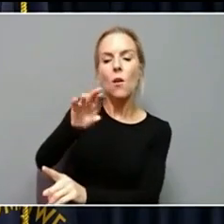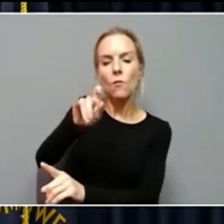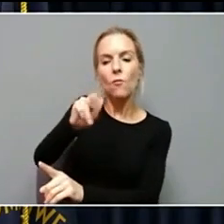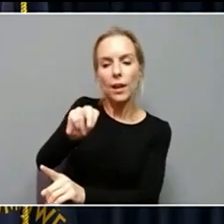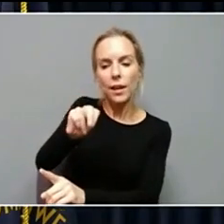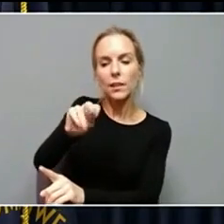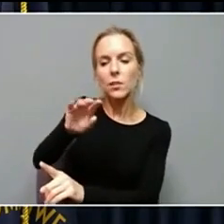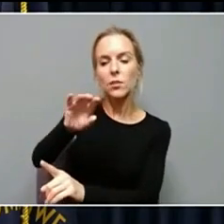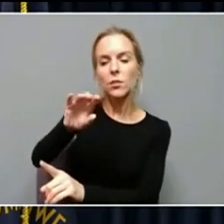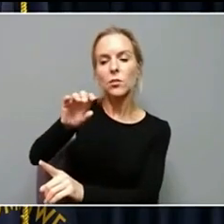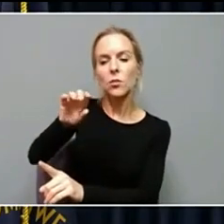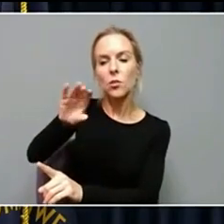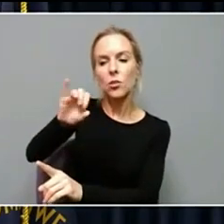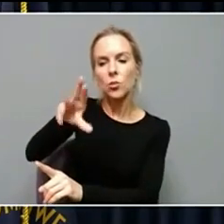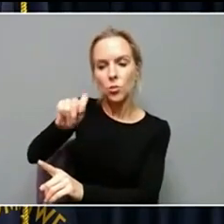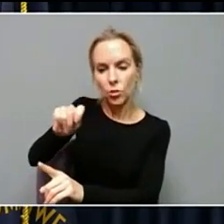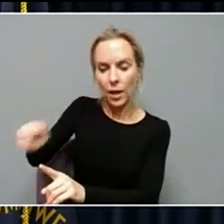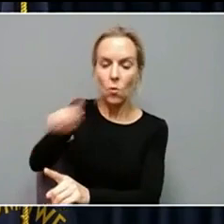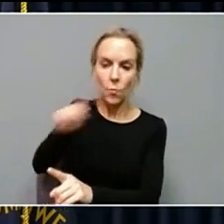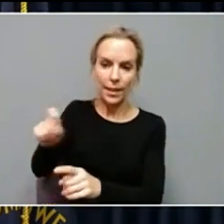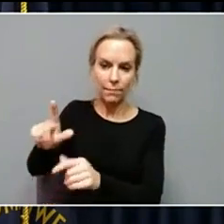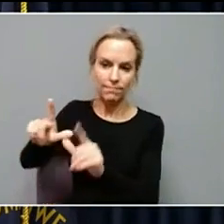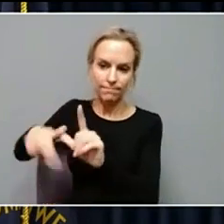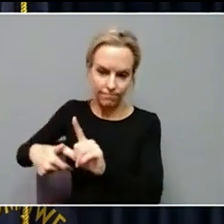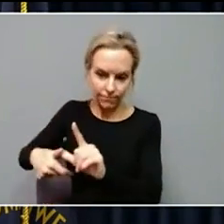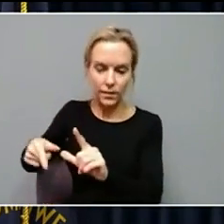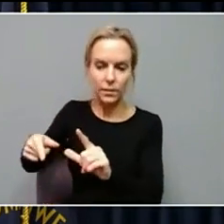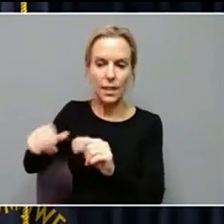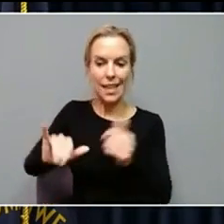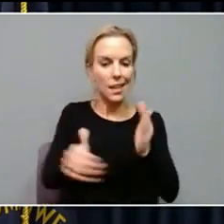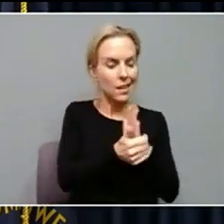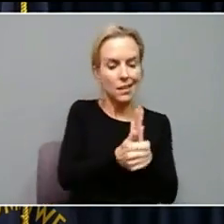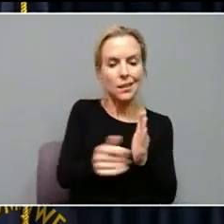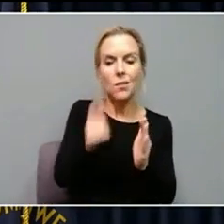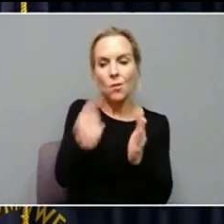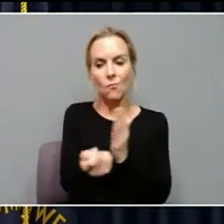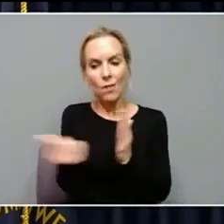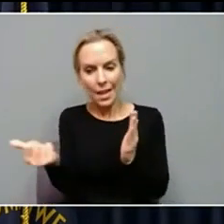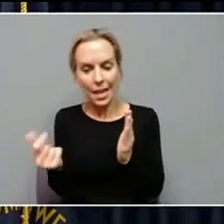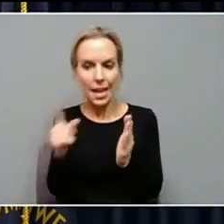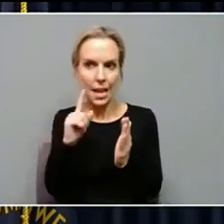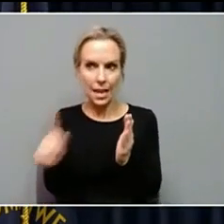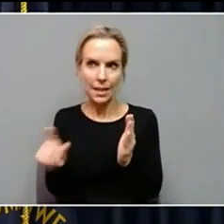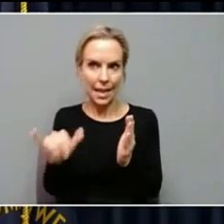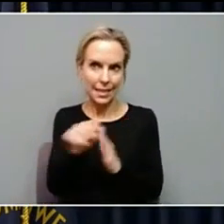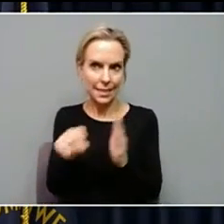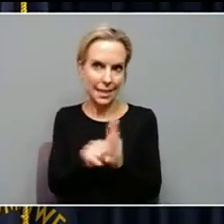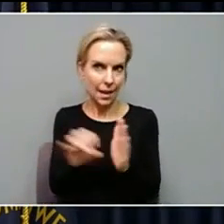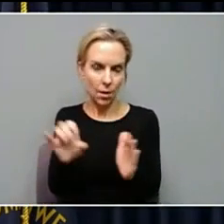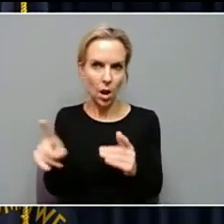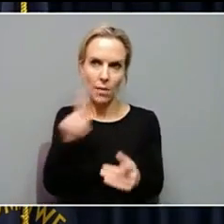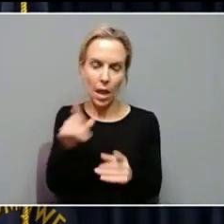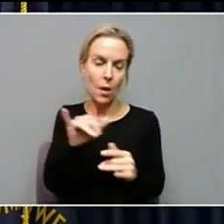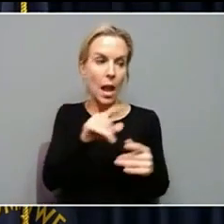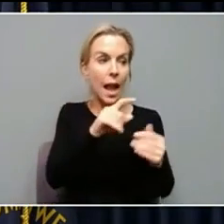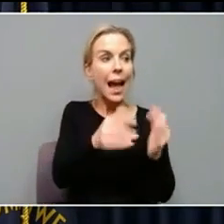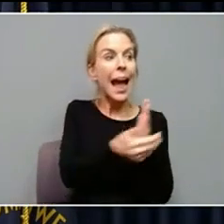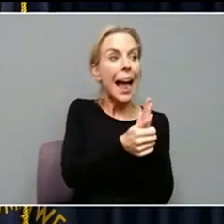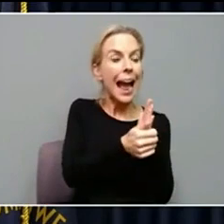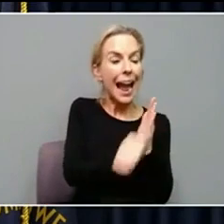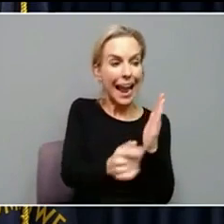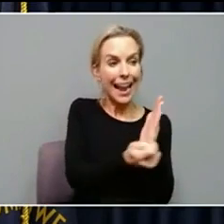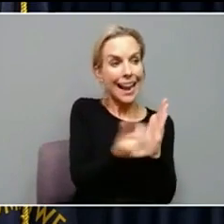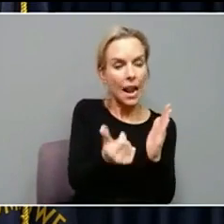have to dissolve the injunction, which get rid of the state of emergency, which impacts, about 100 different things we've put into place, most